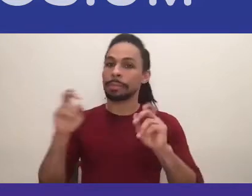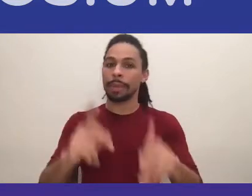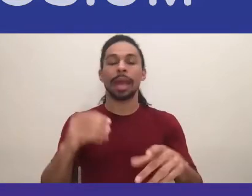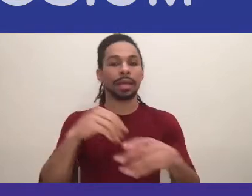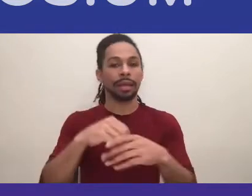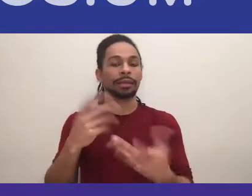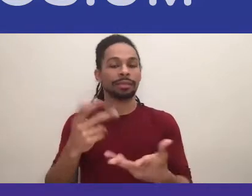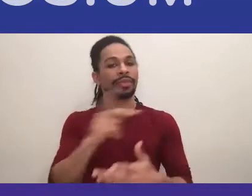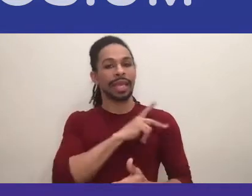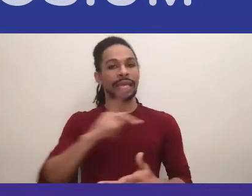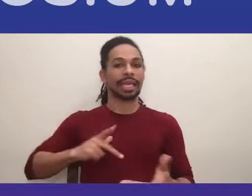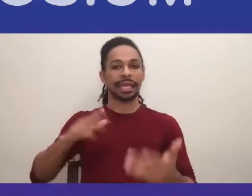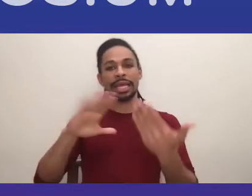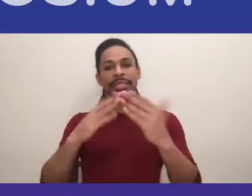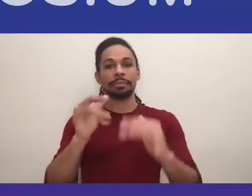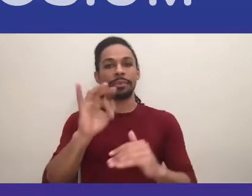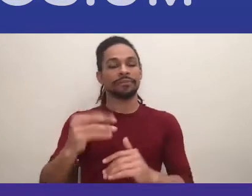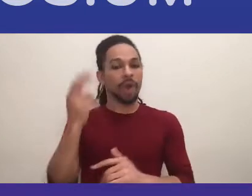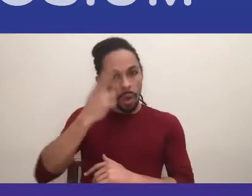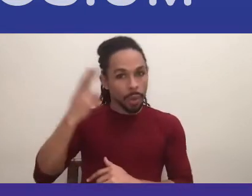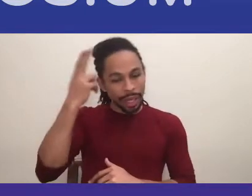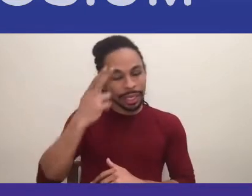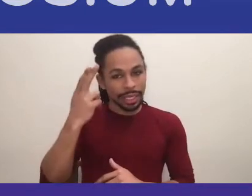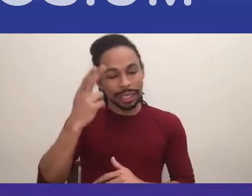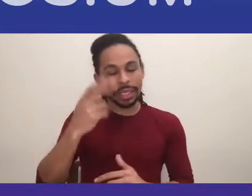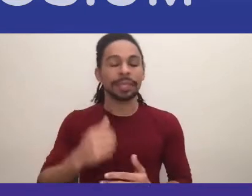Hawaii, or Hawaii, as most of you call it.